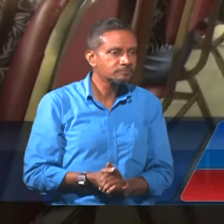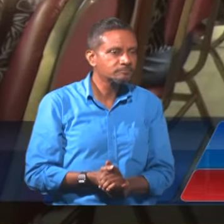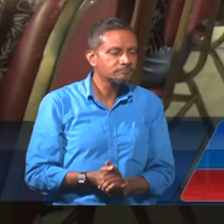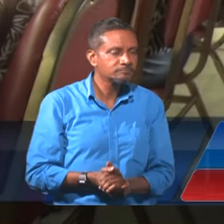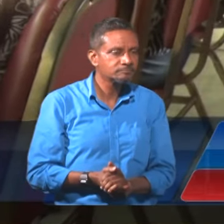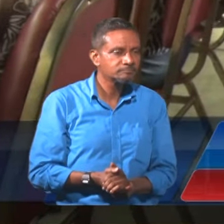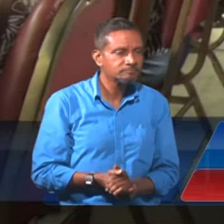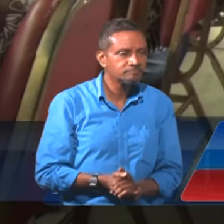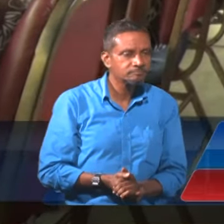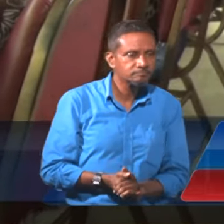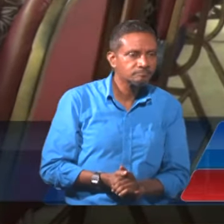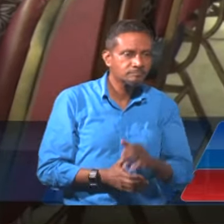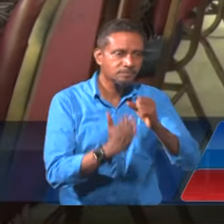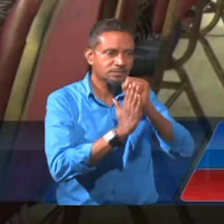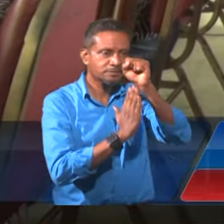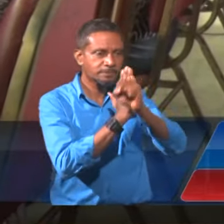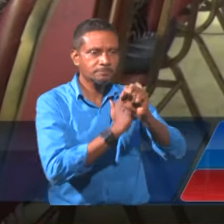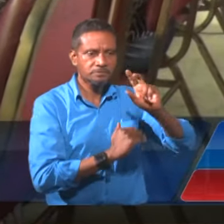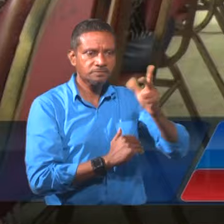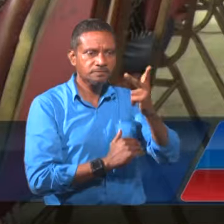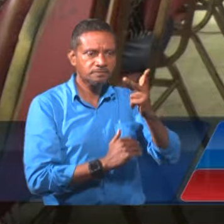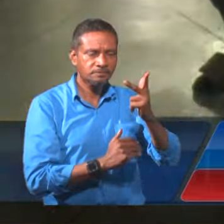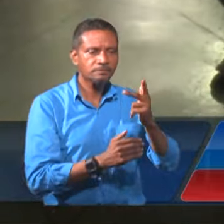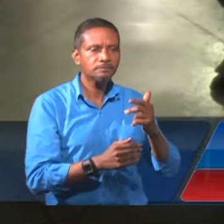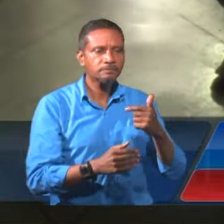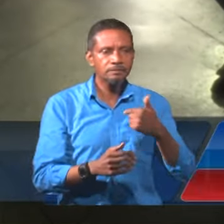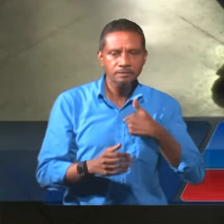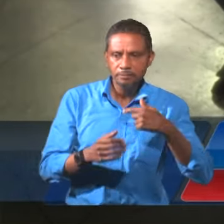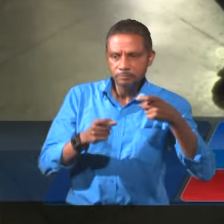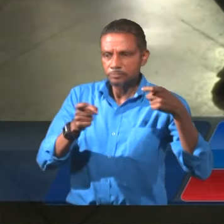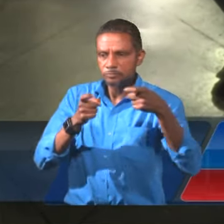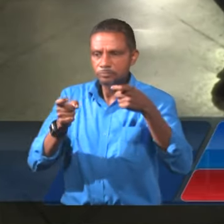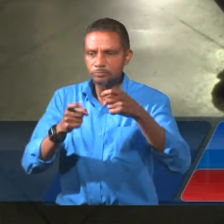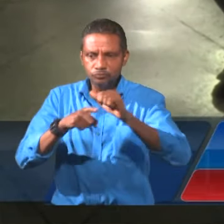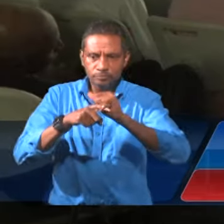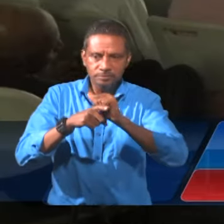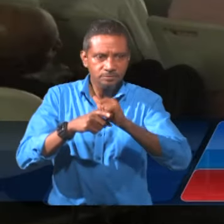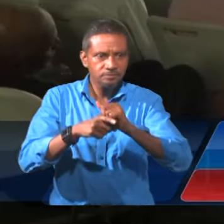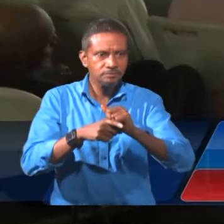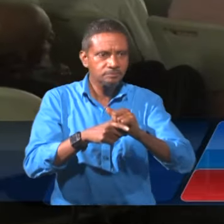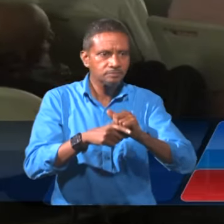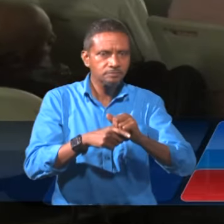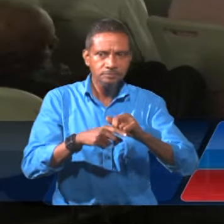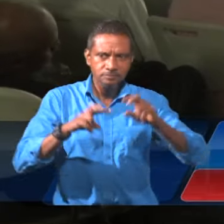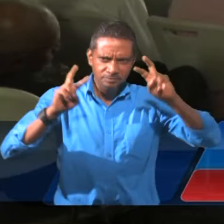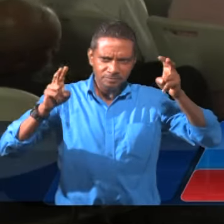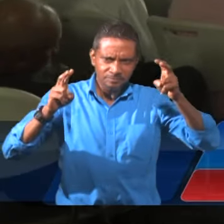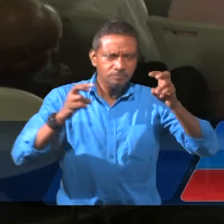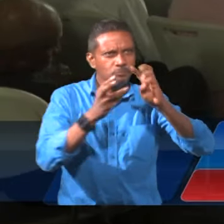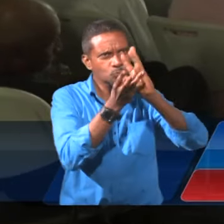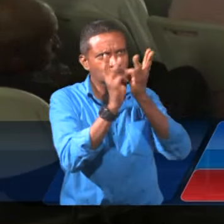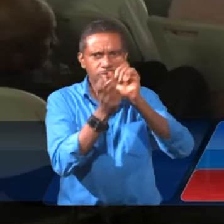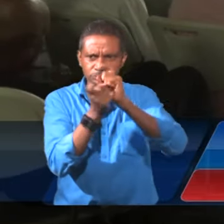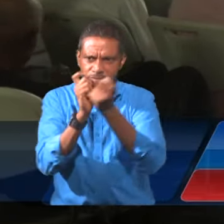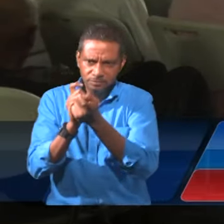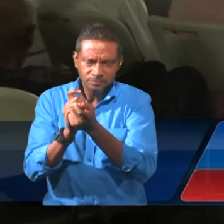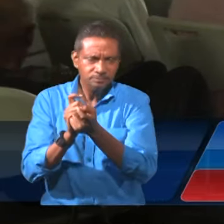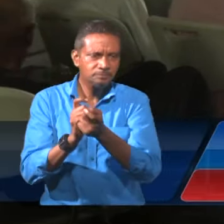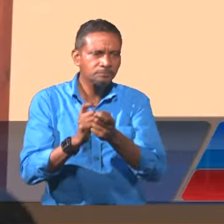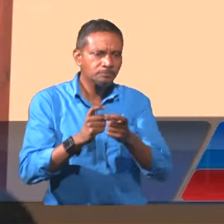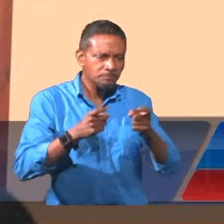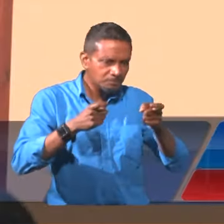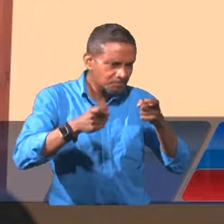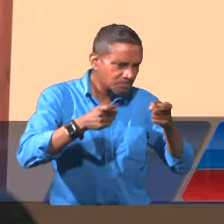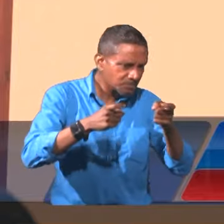programs. On September 3rd, they hosted a training for farmers titled Climate Change, Management of Crops Through Flood, Drought and